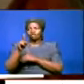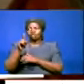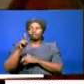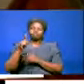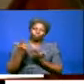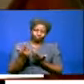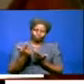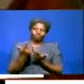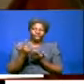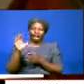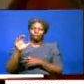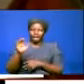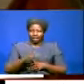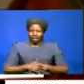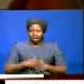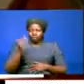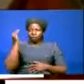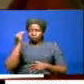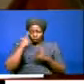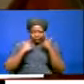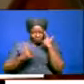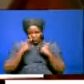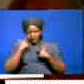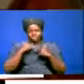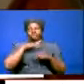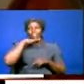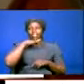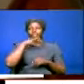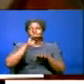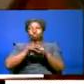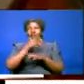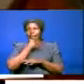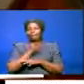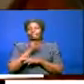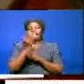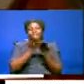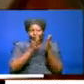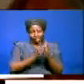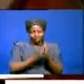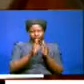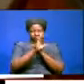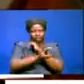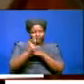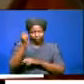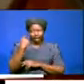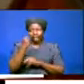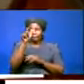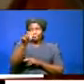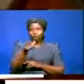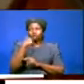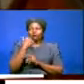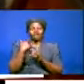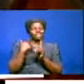man, a loyal servant of the Republic of Kenya. A highly accomplished